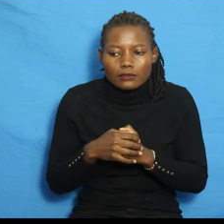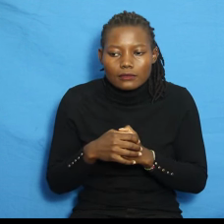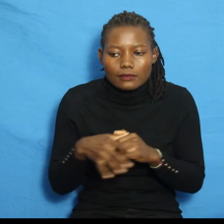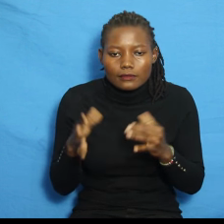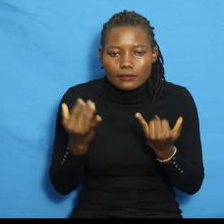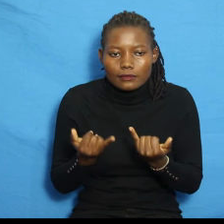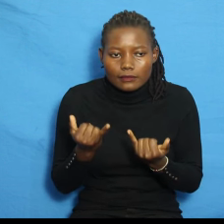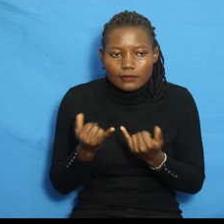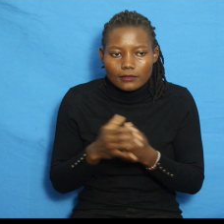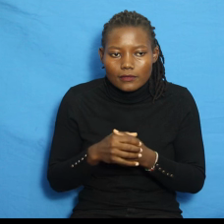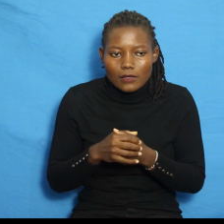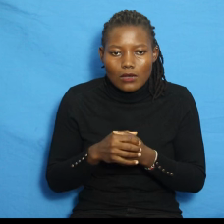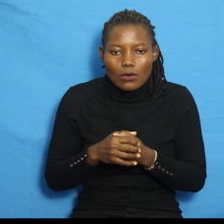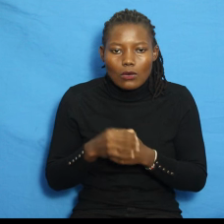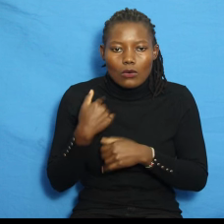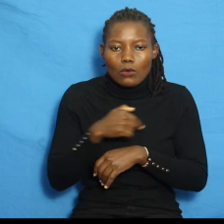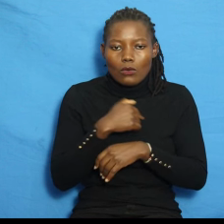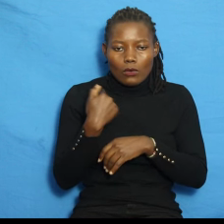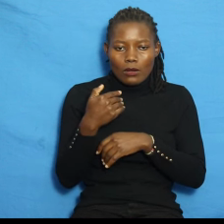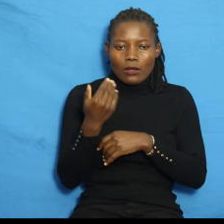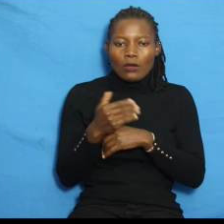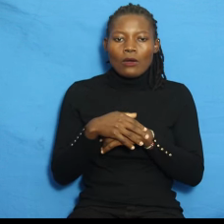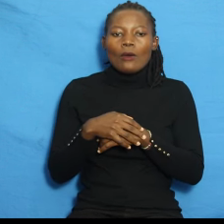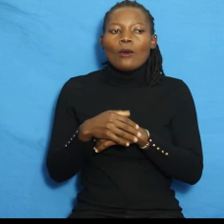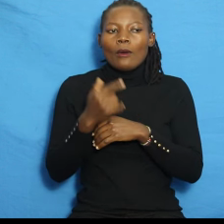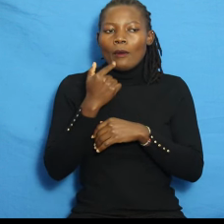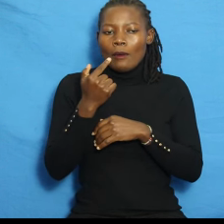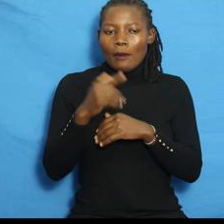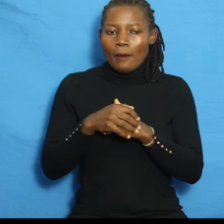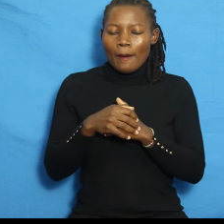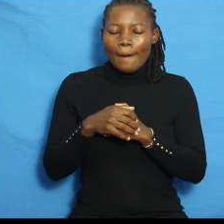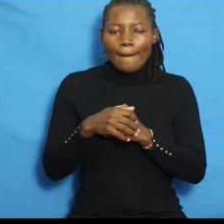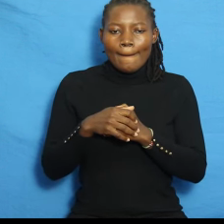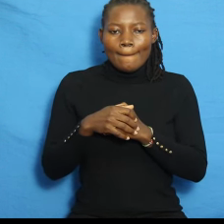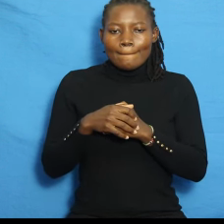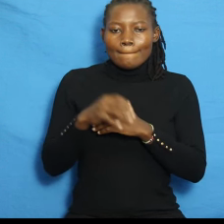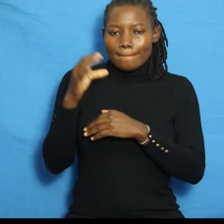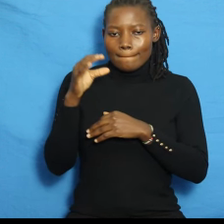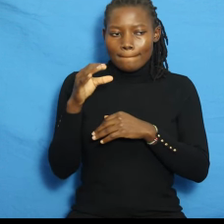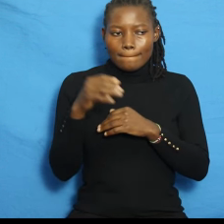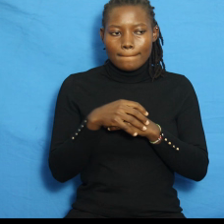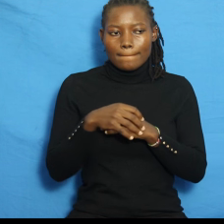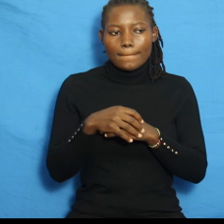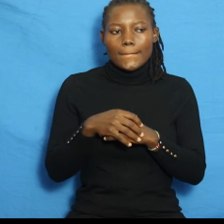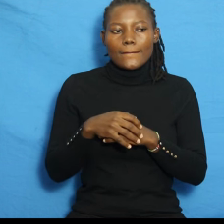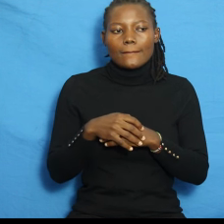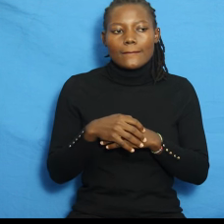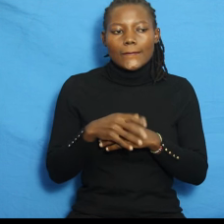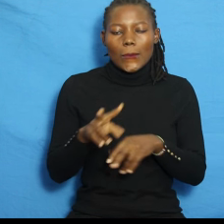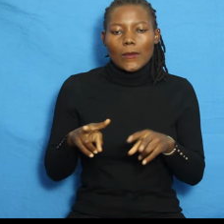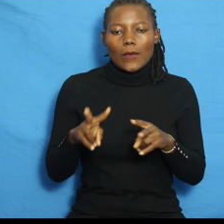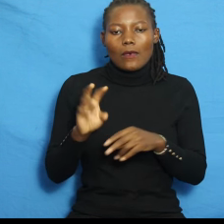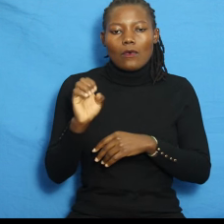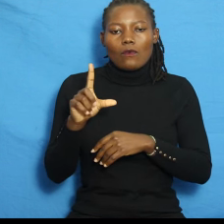Now, buoyancy is normally calculated as a product of the displaced volume and probably the fluid's specific weight.